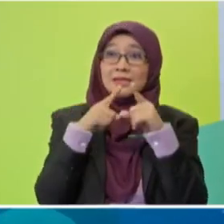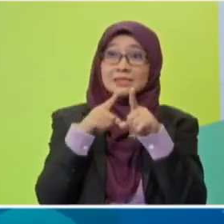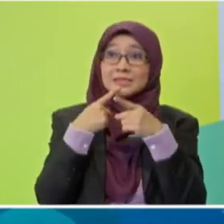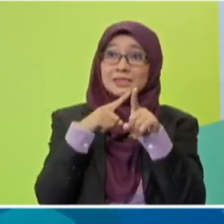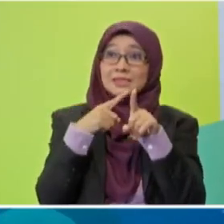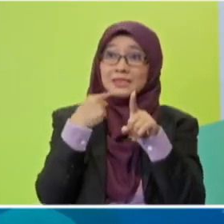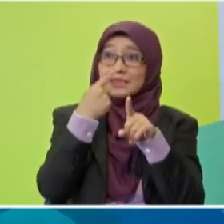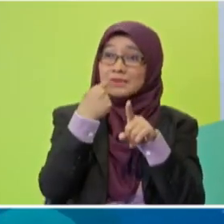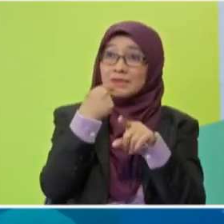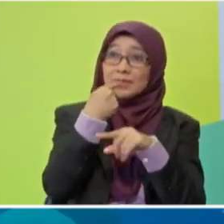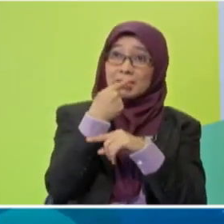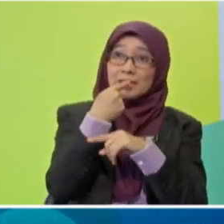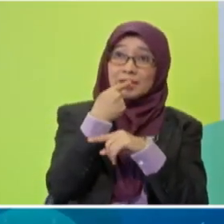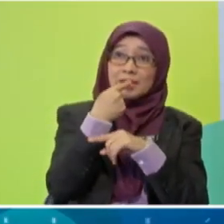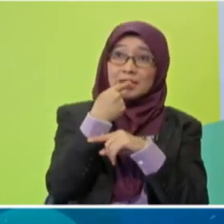Please.